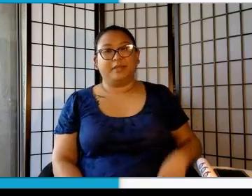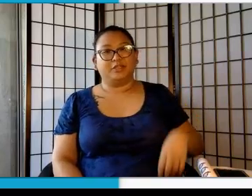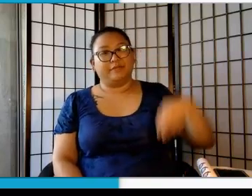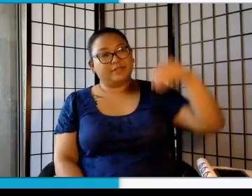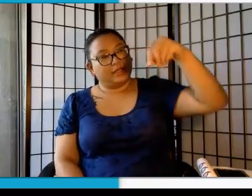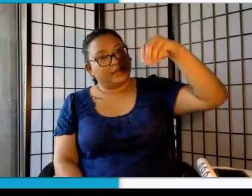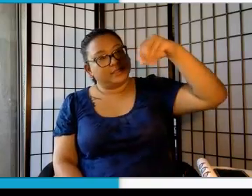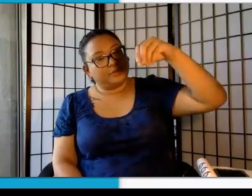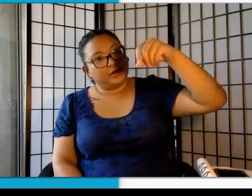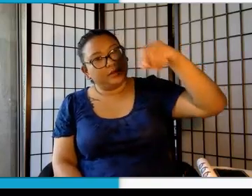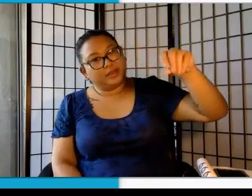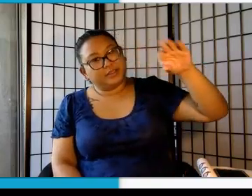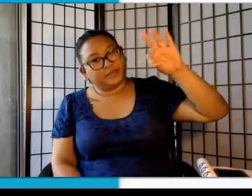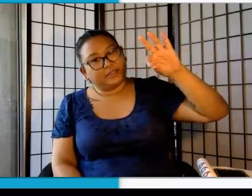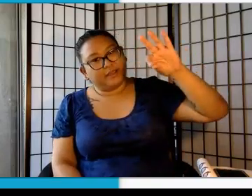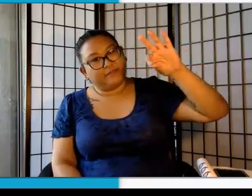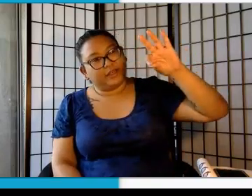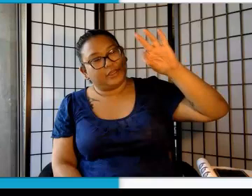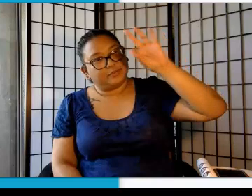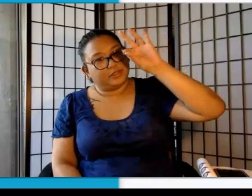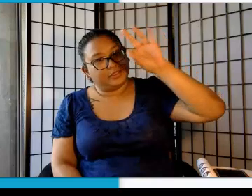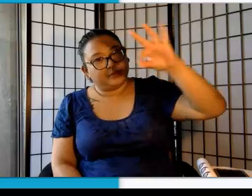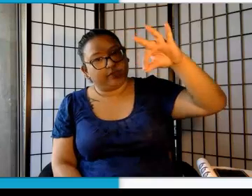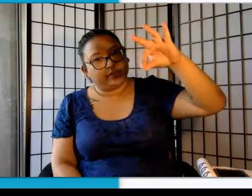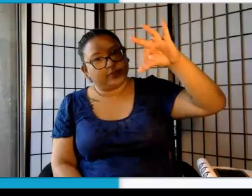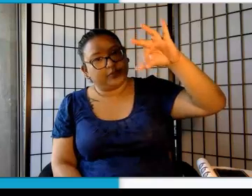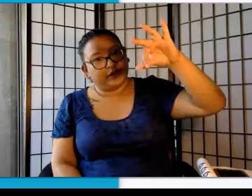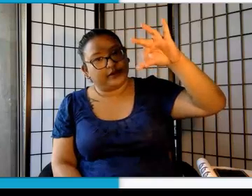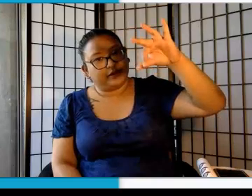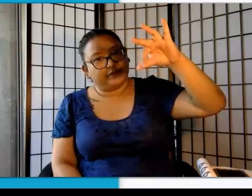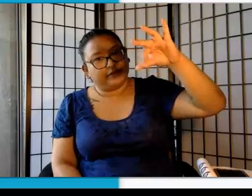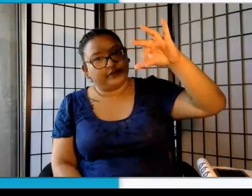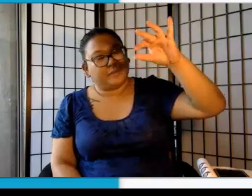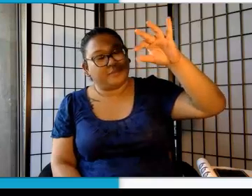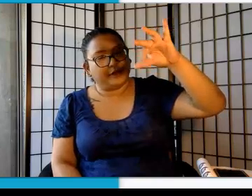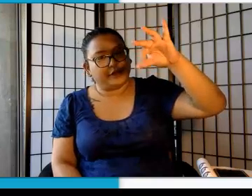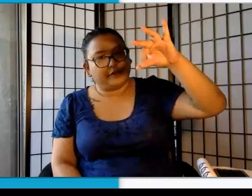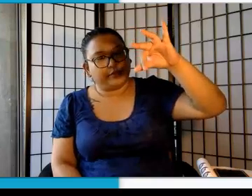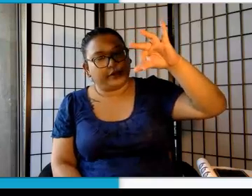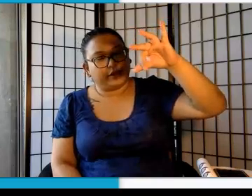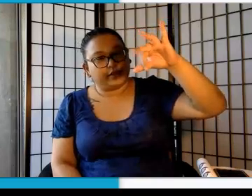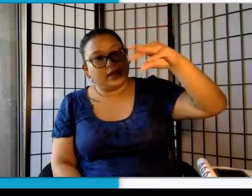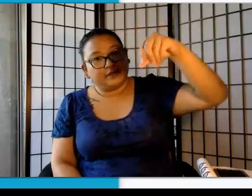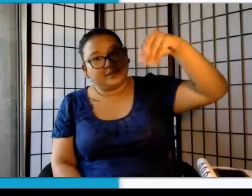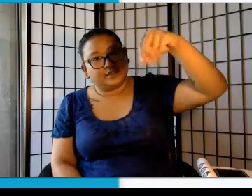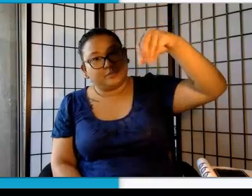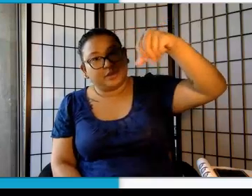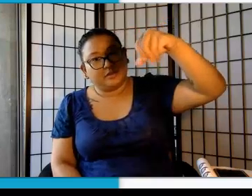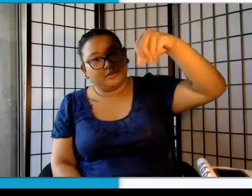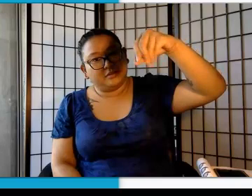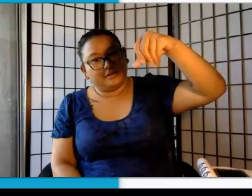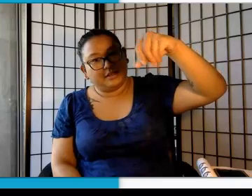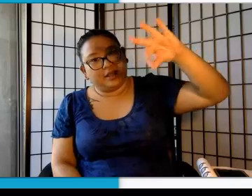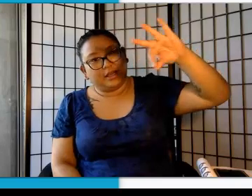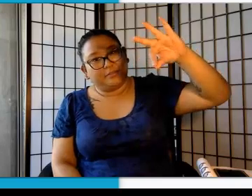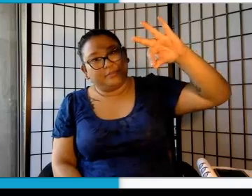A pinch of, it's kind of like sprinkle, except it's an F handshake. So it's a little bit of a sprinkle of, a pinch of, I apologize. This is a